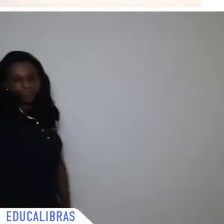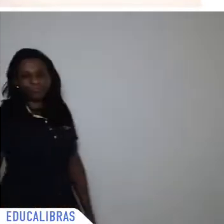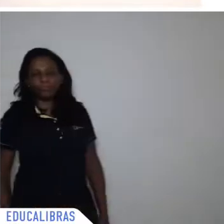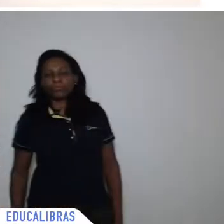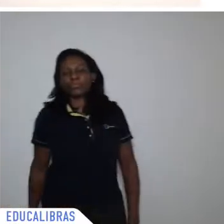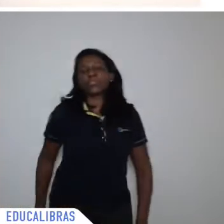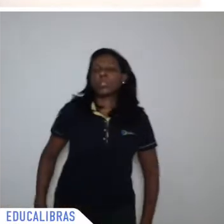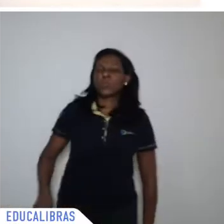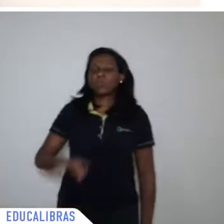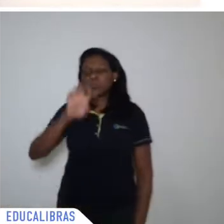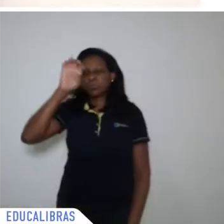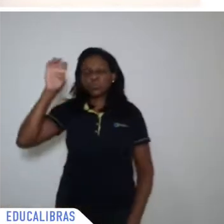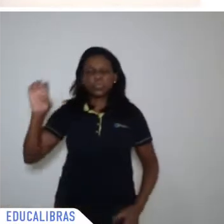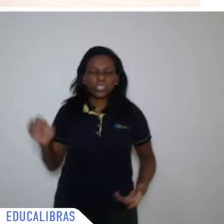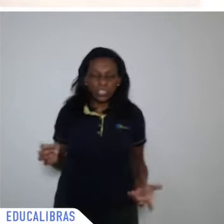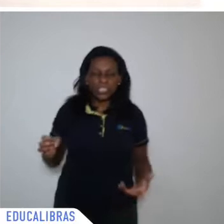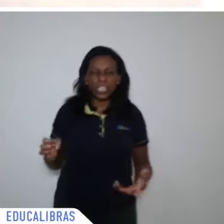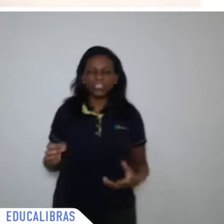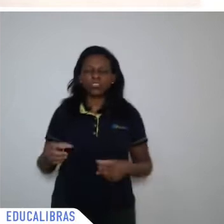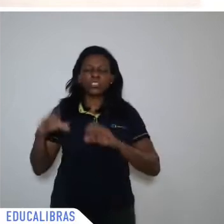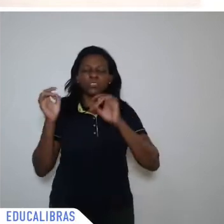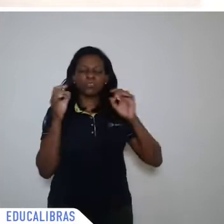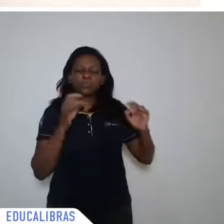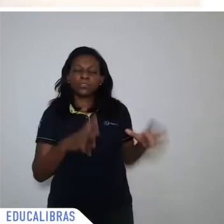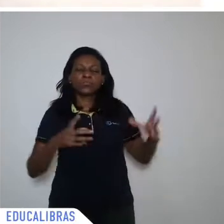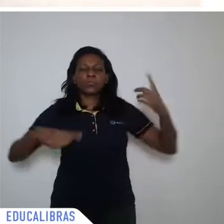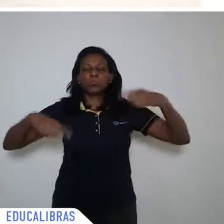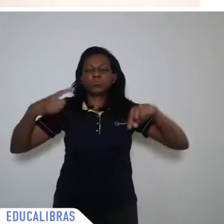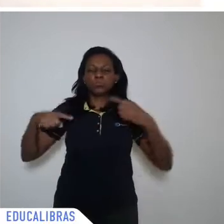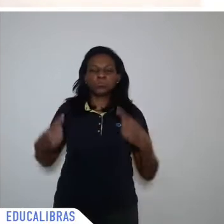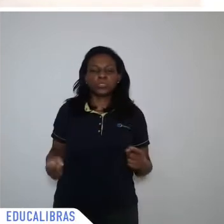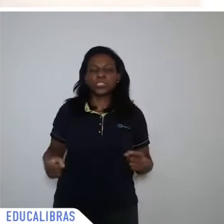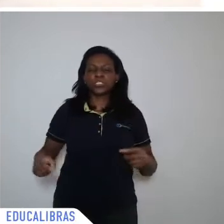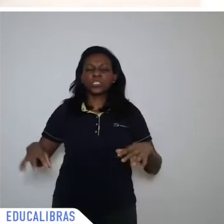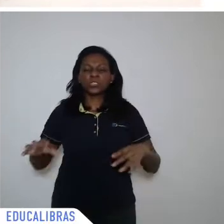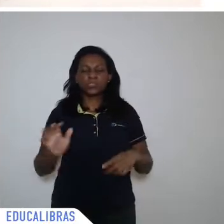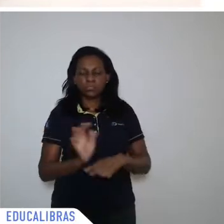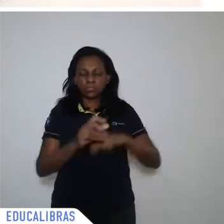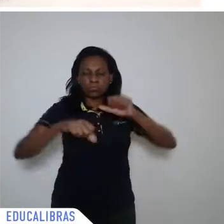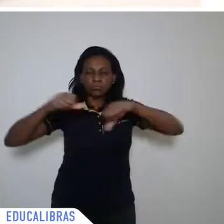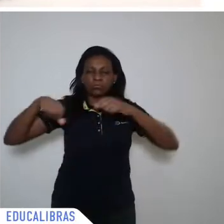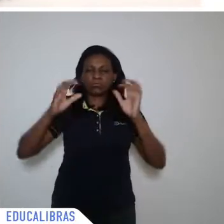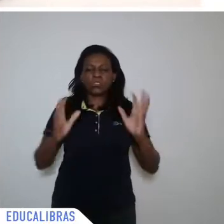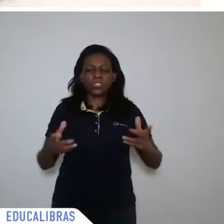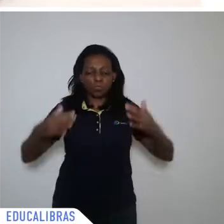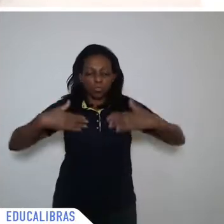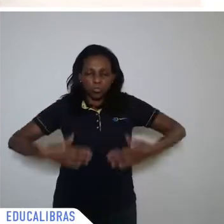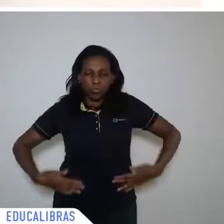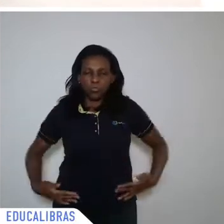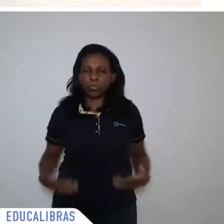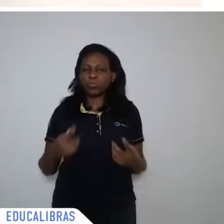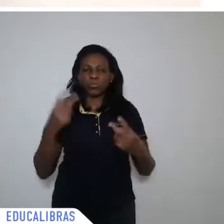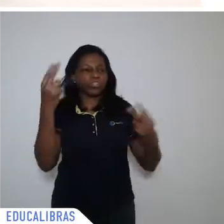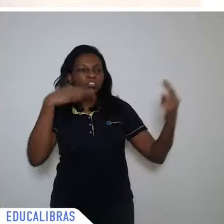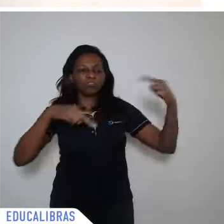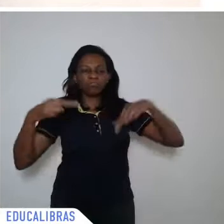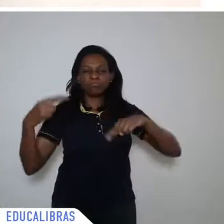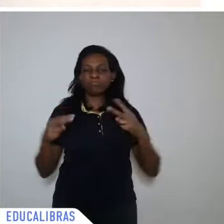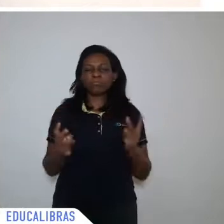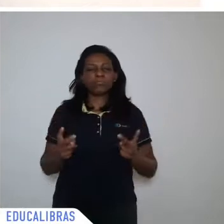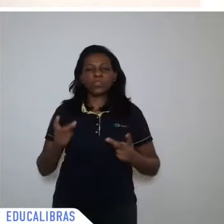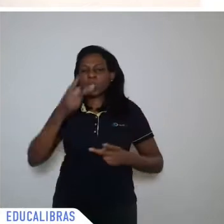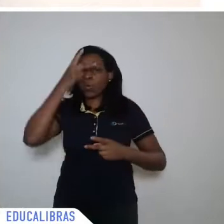we started thinking we could exist as political beings, we started being hunted by this government, trying